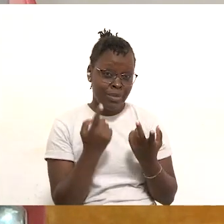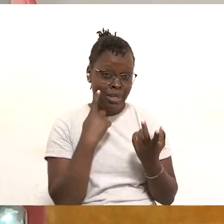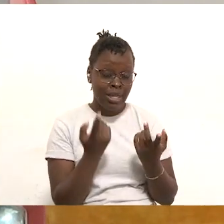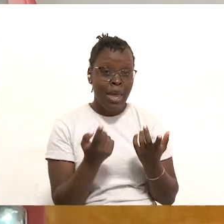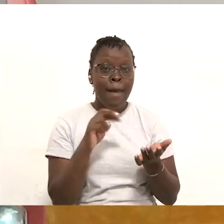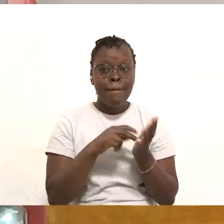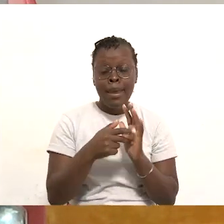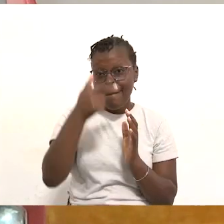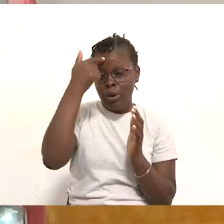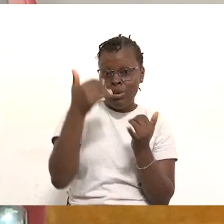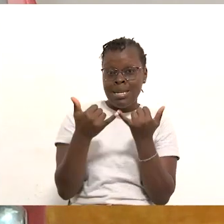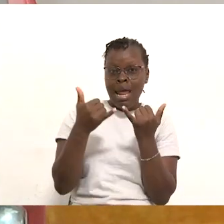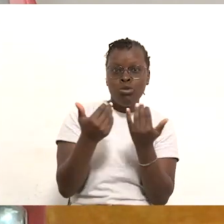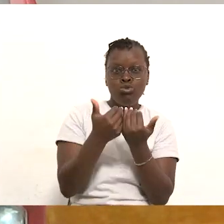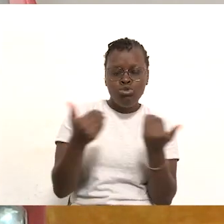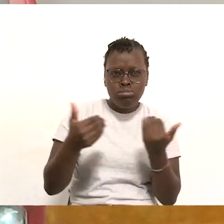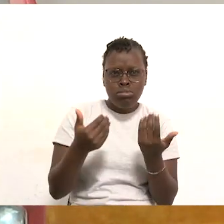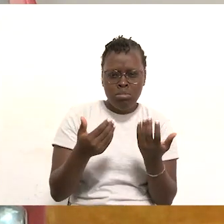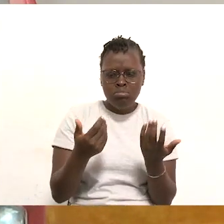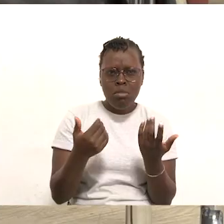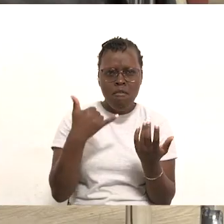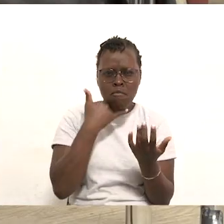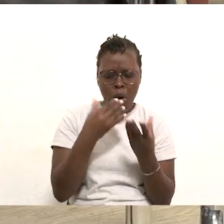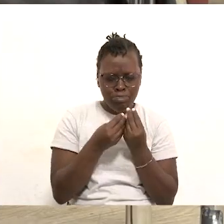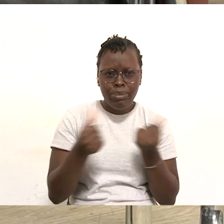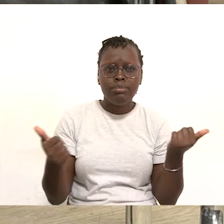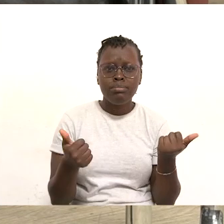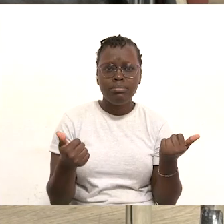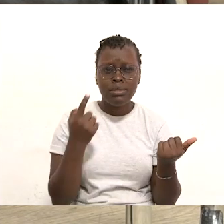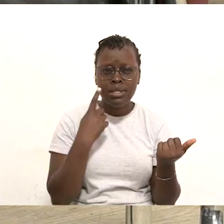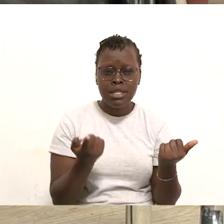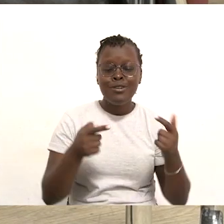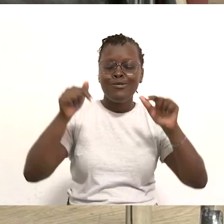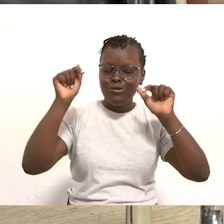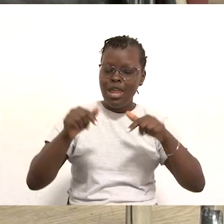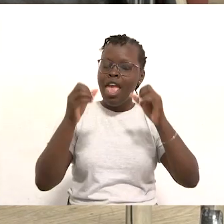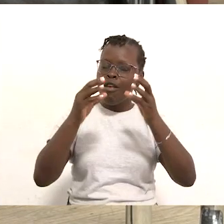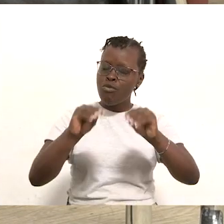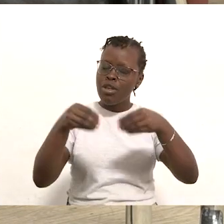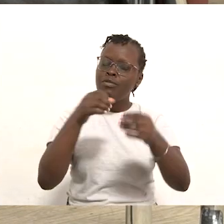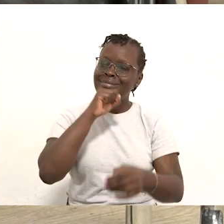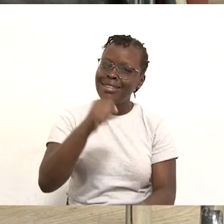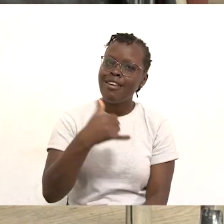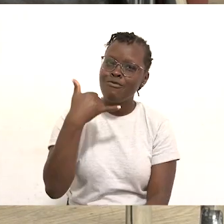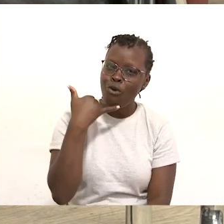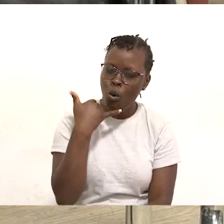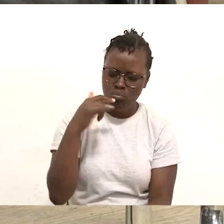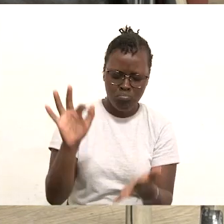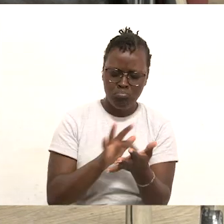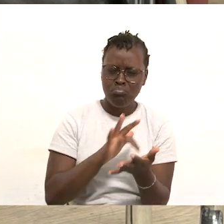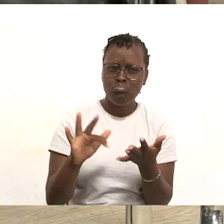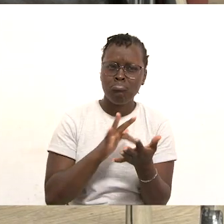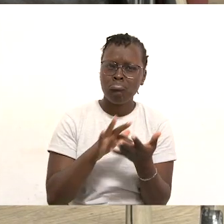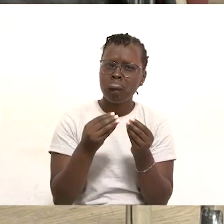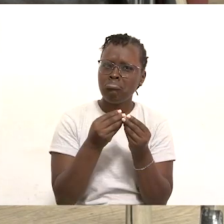skills with the learner. What I mean the skills by the learner is, most of the learners today, if you give them a phone, in